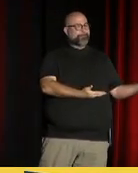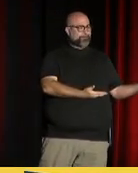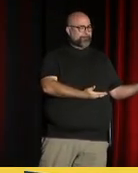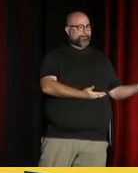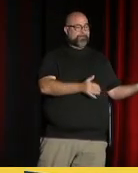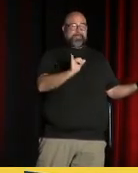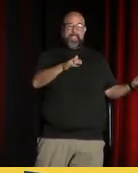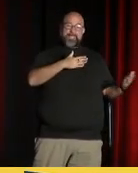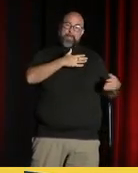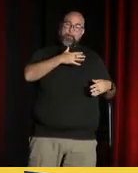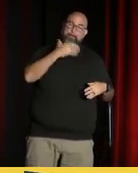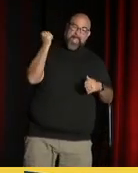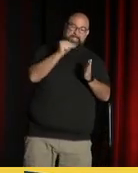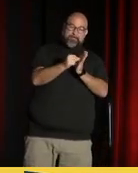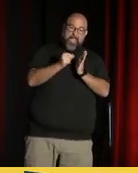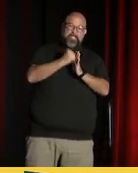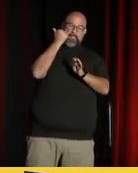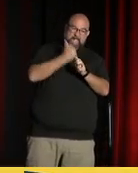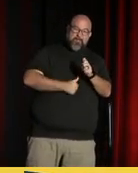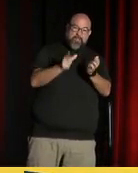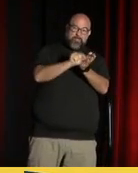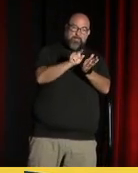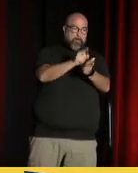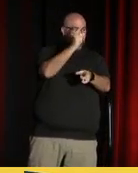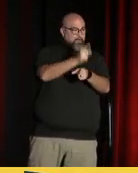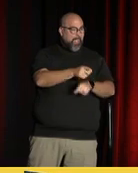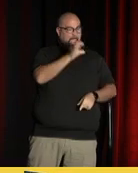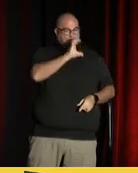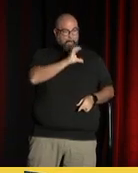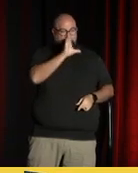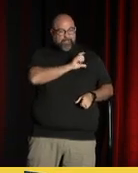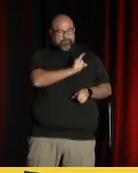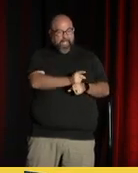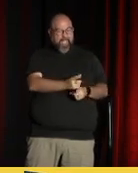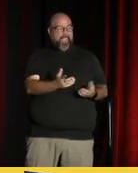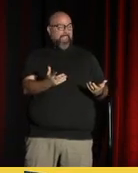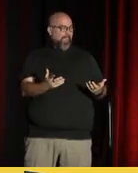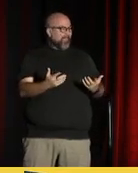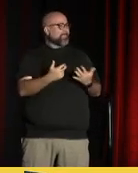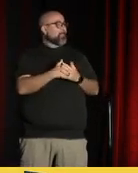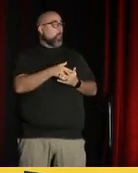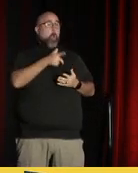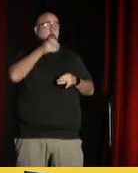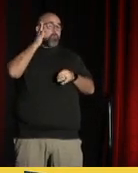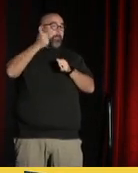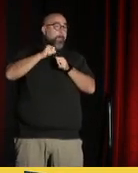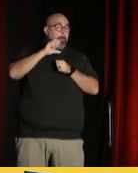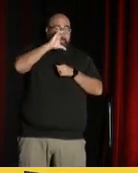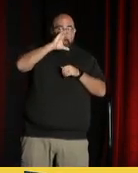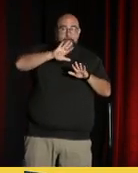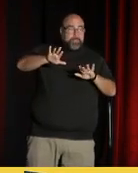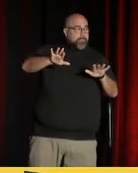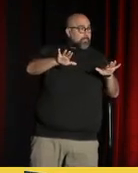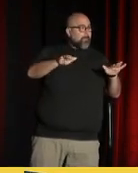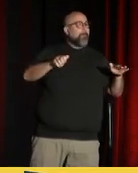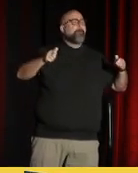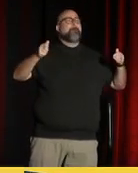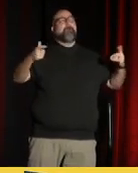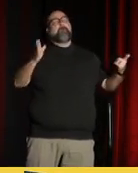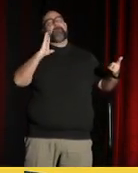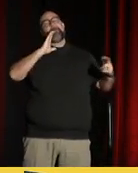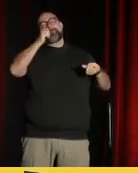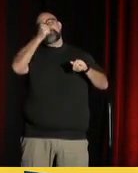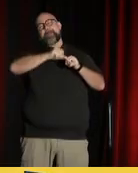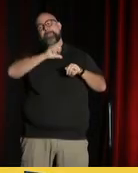That is the best page of every newspaper in America right there. All right. Who's going to remember the comics? You're all going to remember the